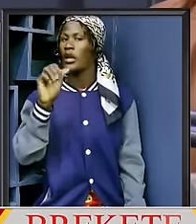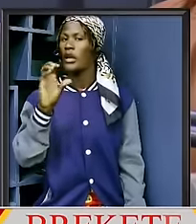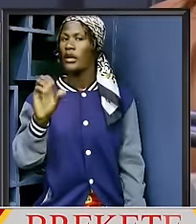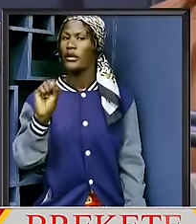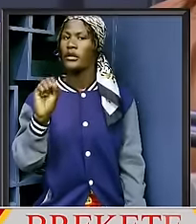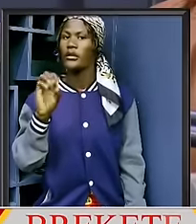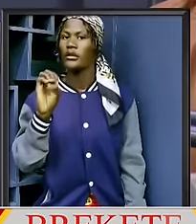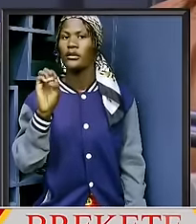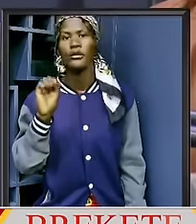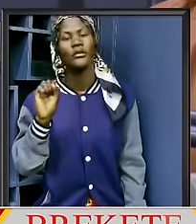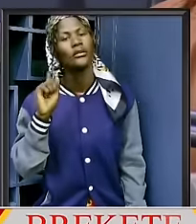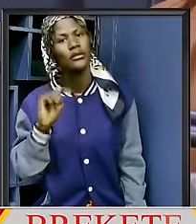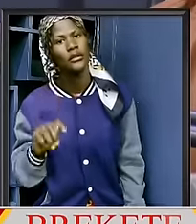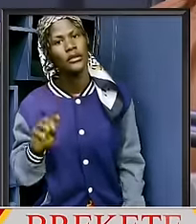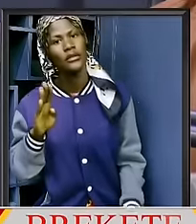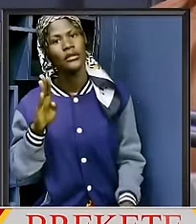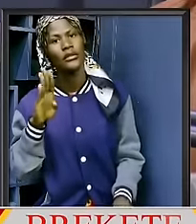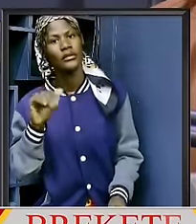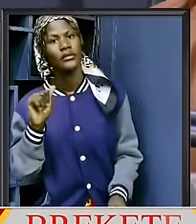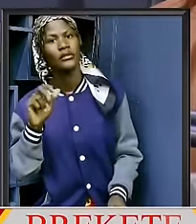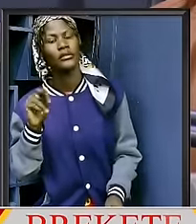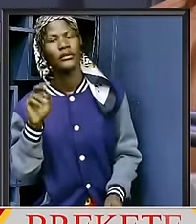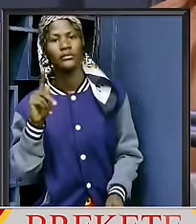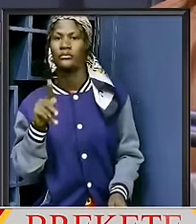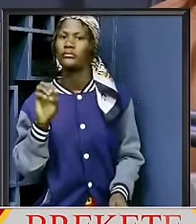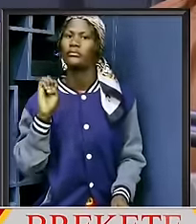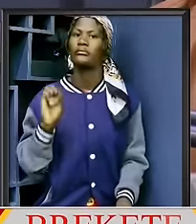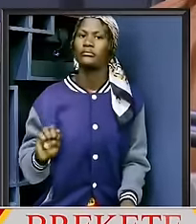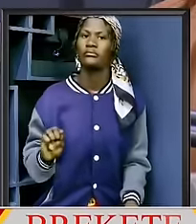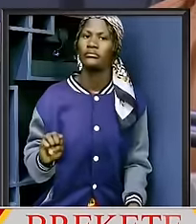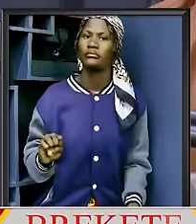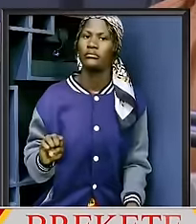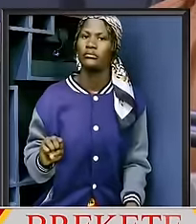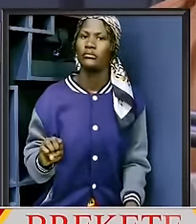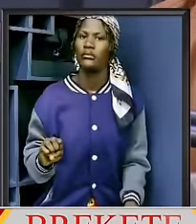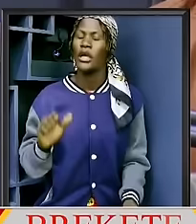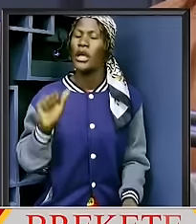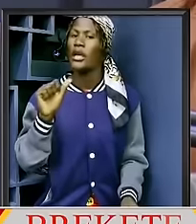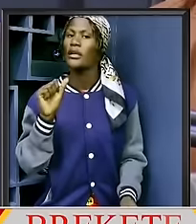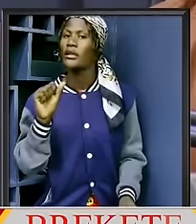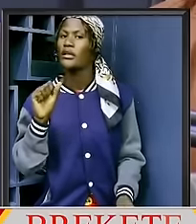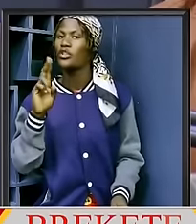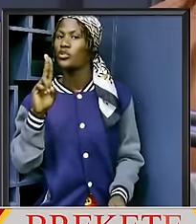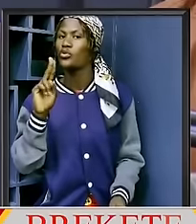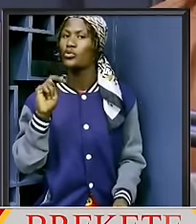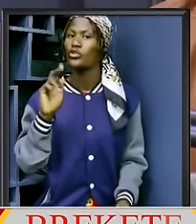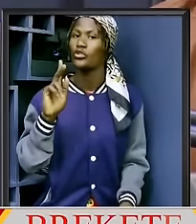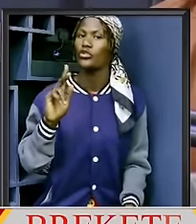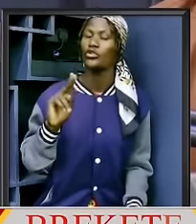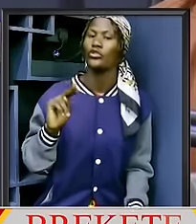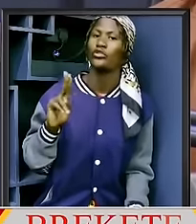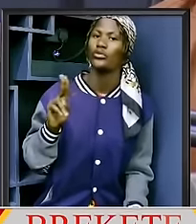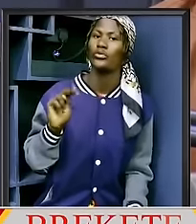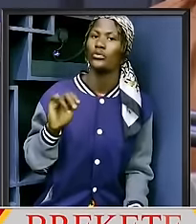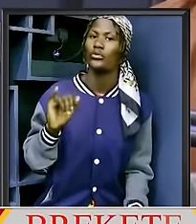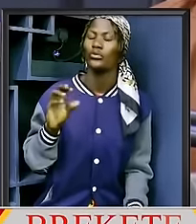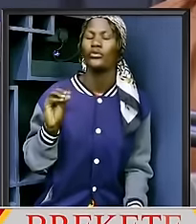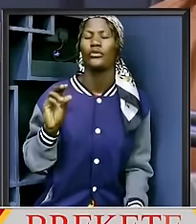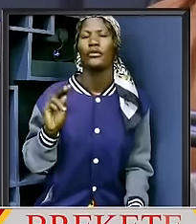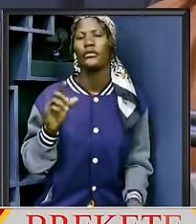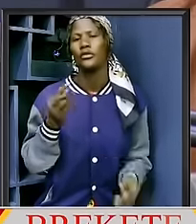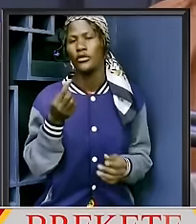Bank and the Union Bank. The Union Bank was a small account. Mm-hmm. Why the Access Bank can accept a big